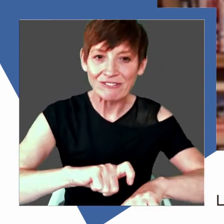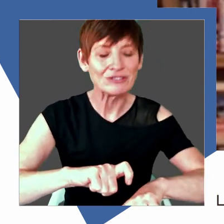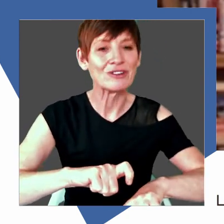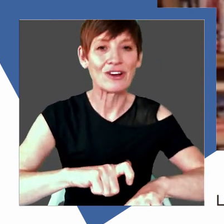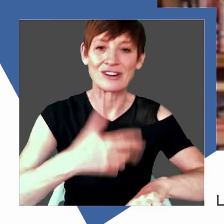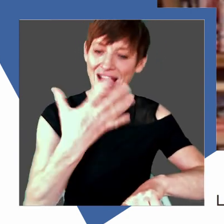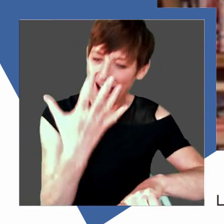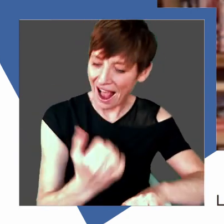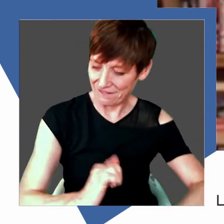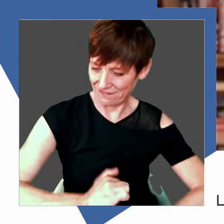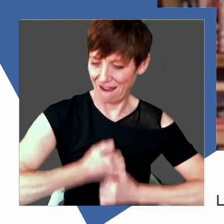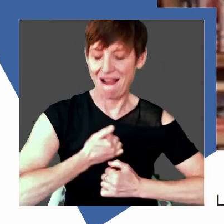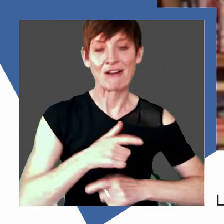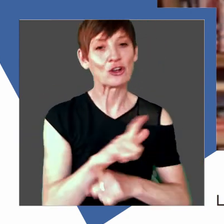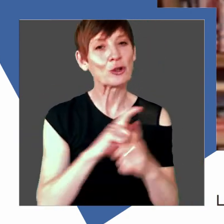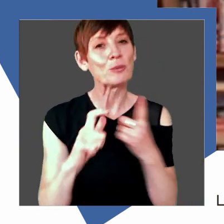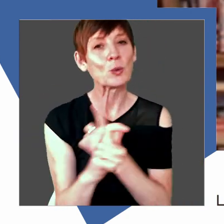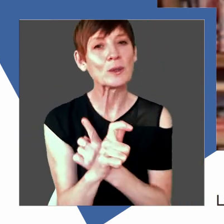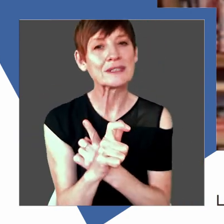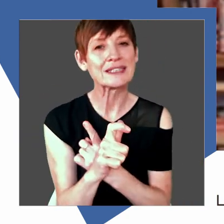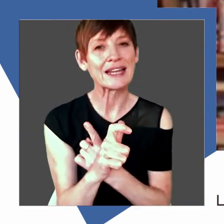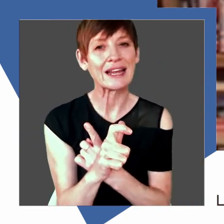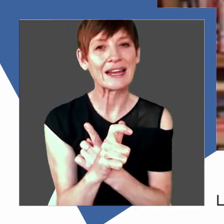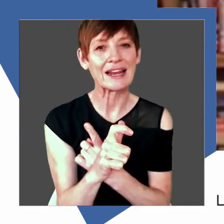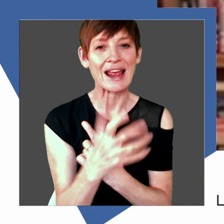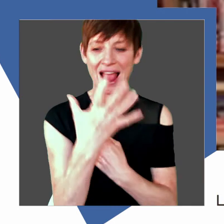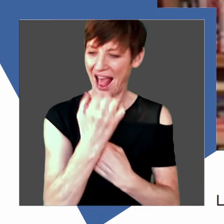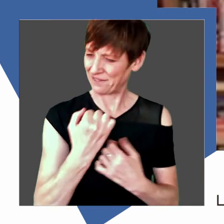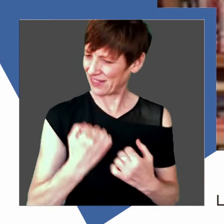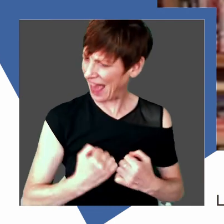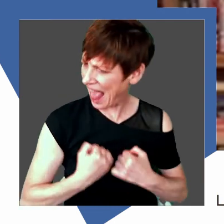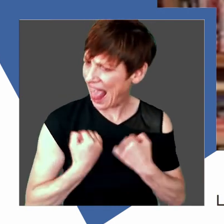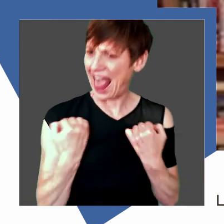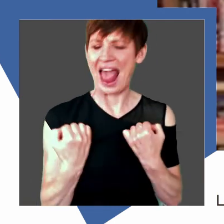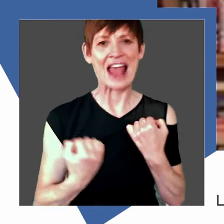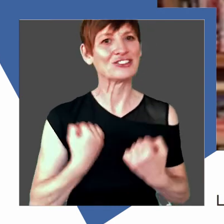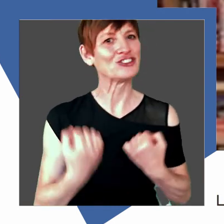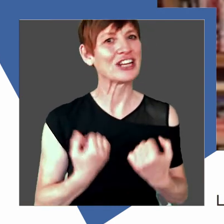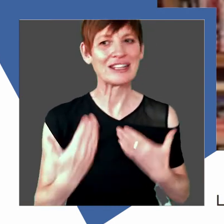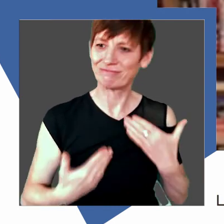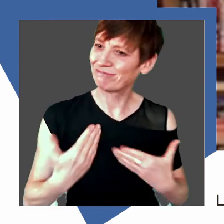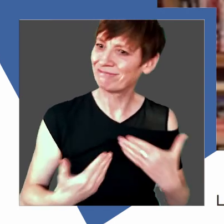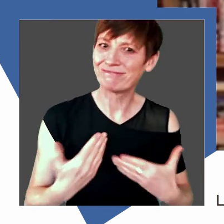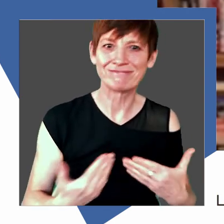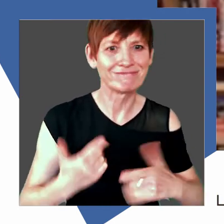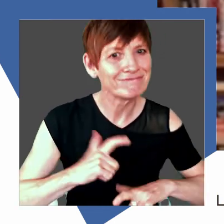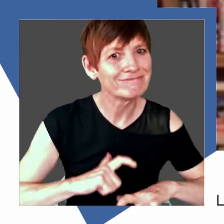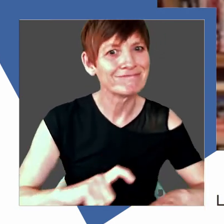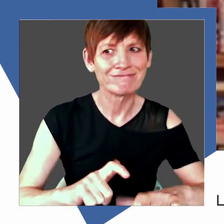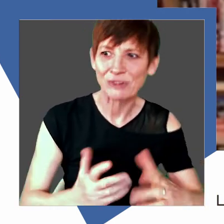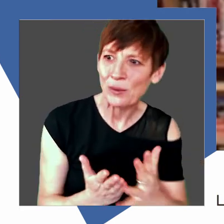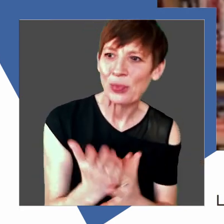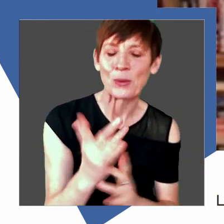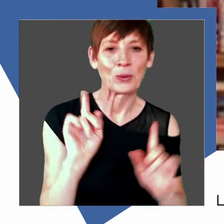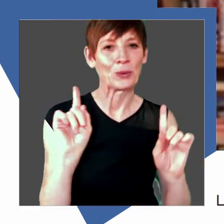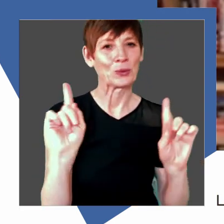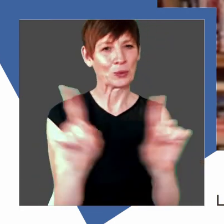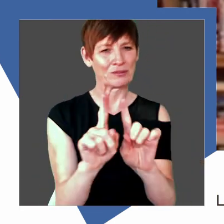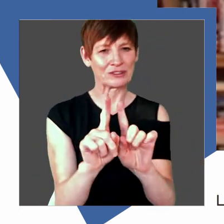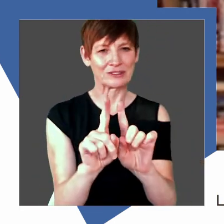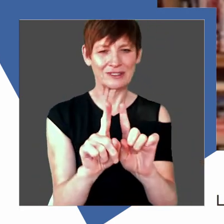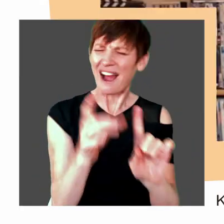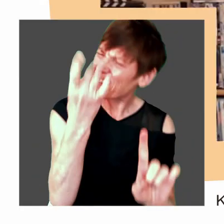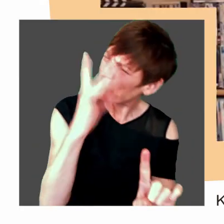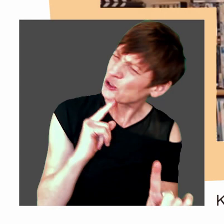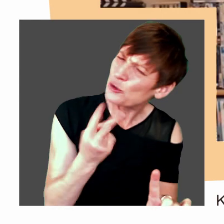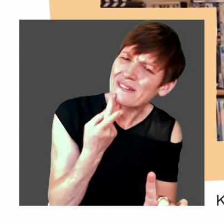direction and keep that kind of that energy that you have while you're at university. Was there another part to that